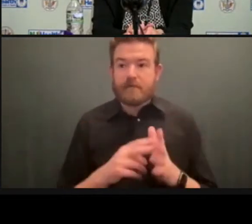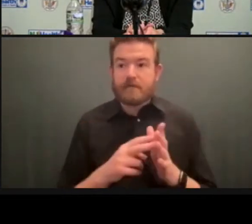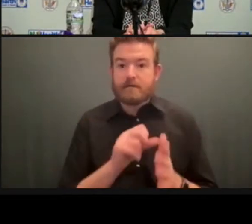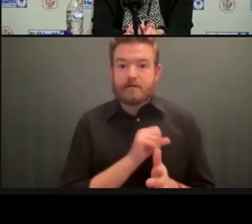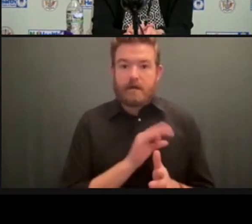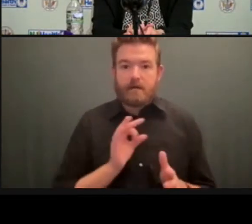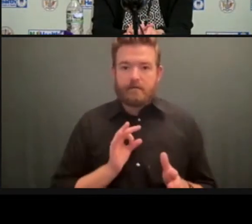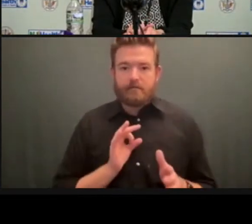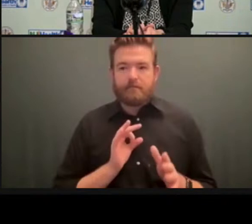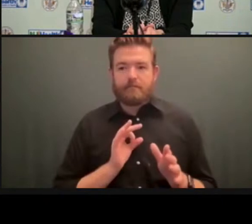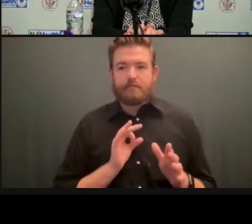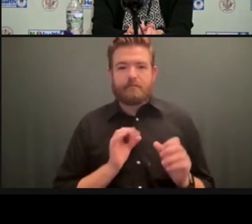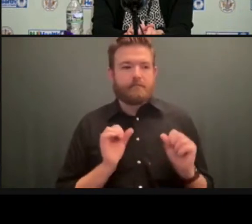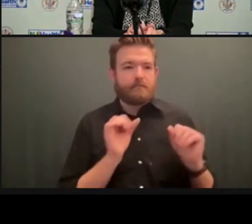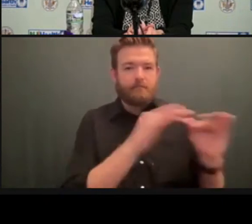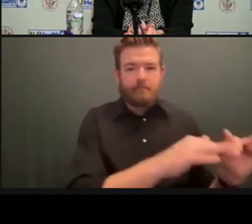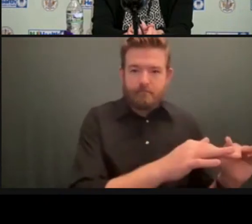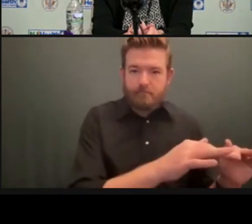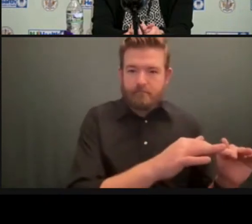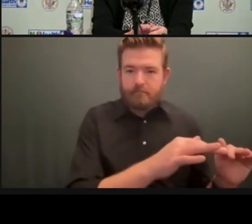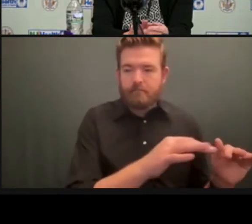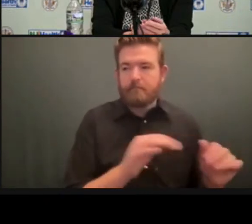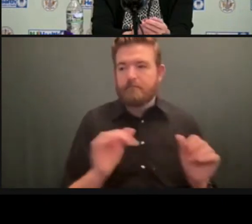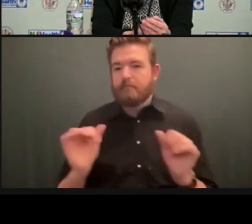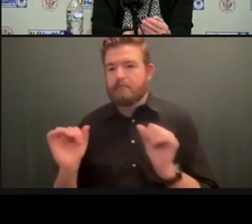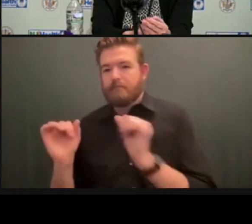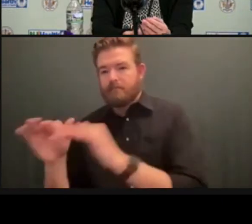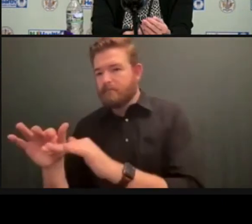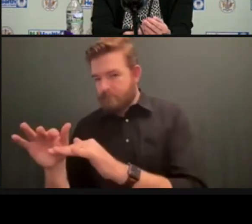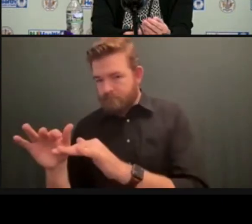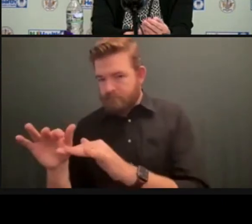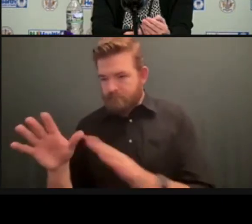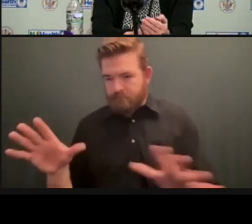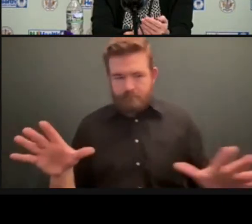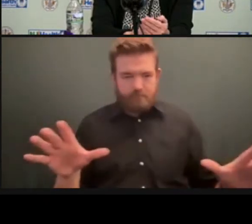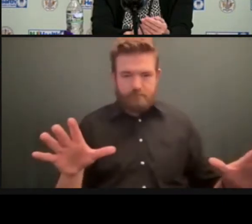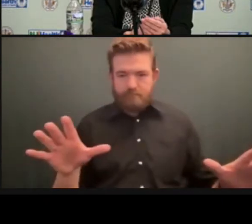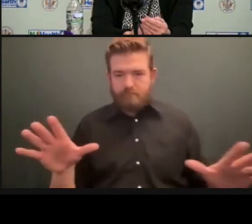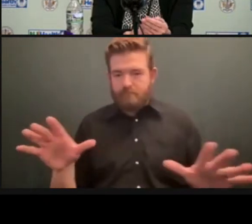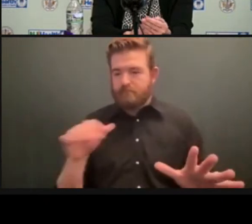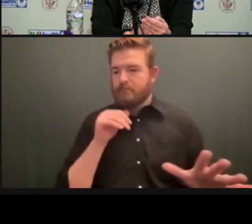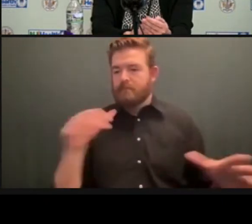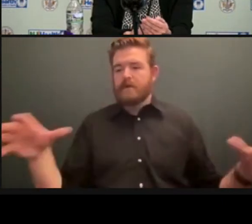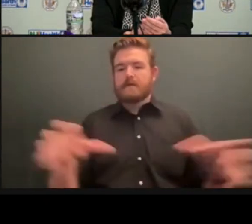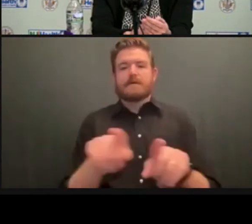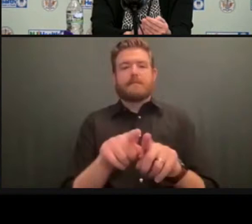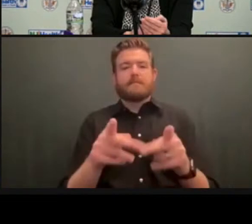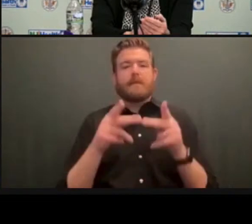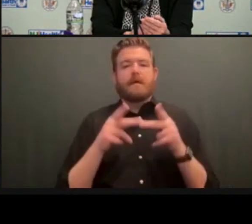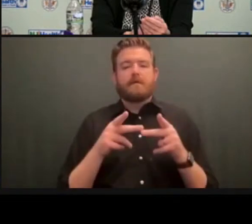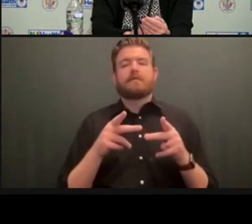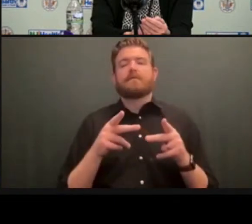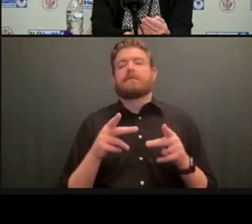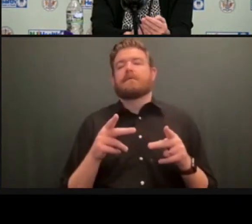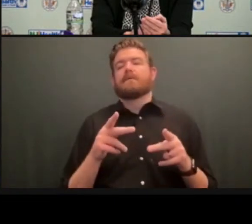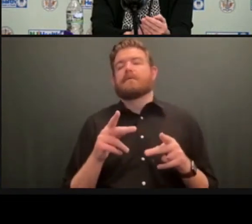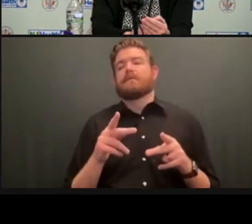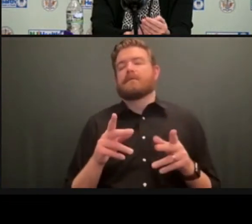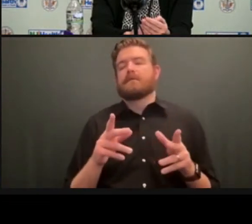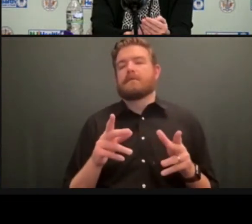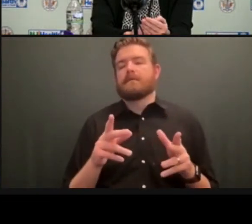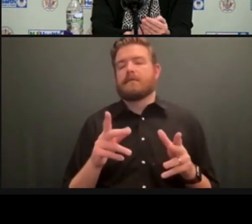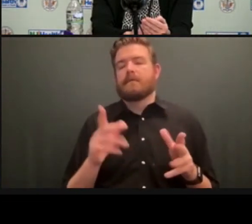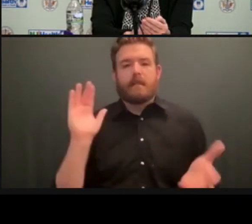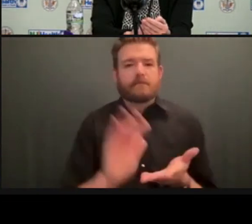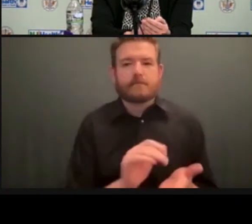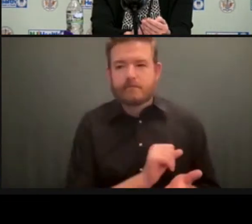spring of 2020, you know, we had a lot of people volunteering, healthcare workers from Florida and other places, nurses, doctors, even from